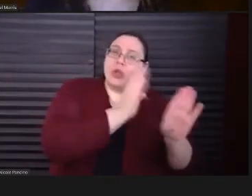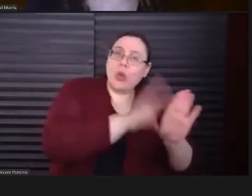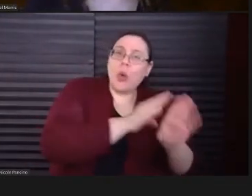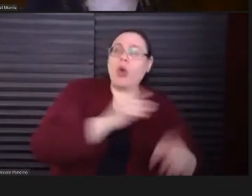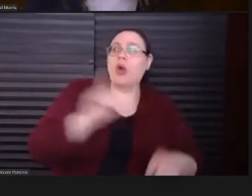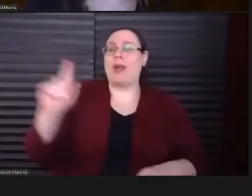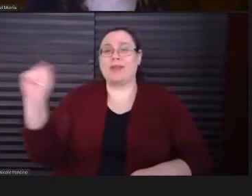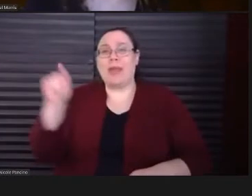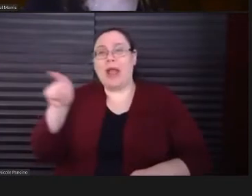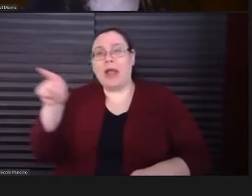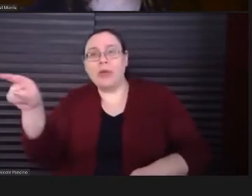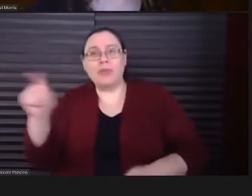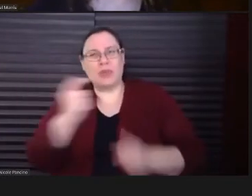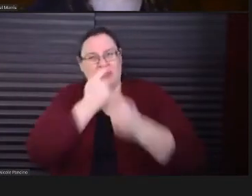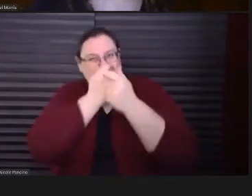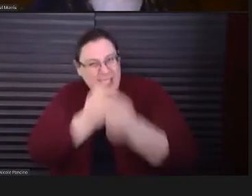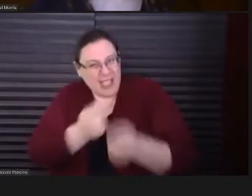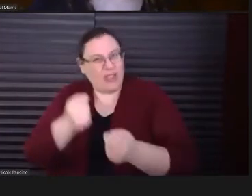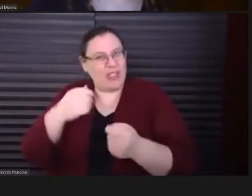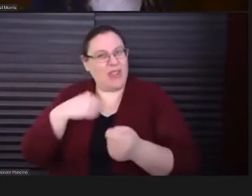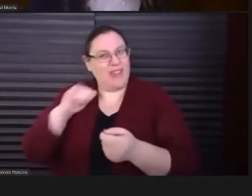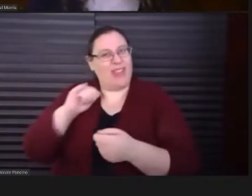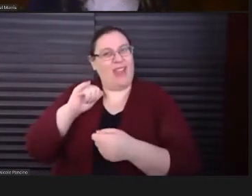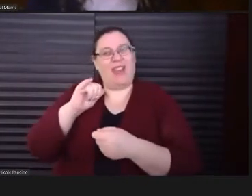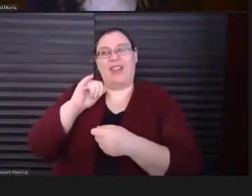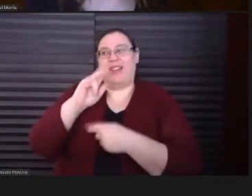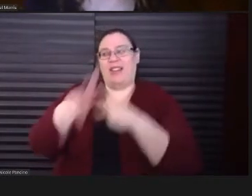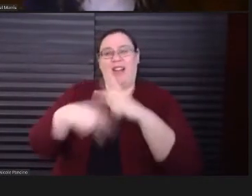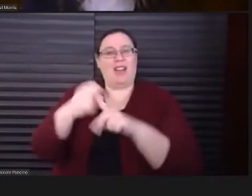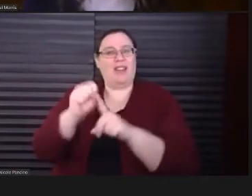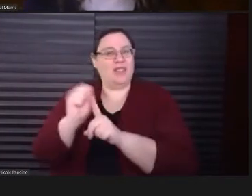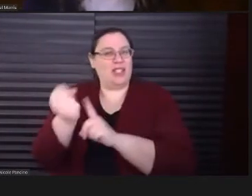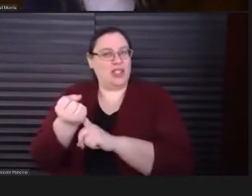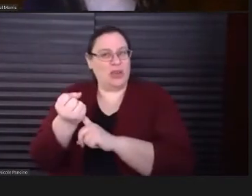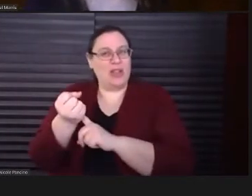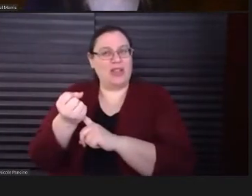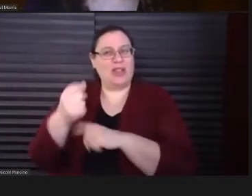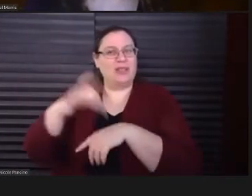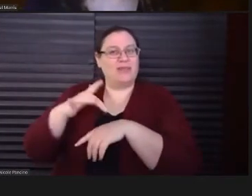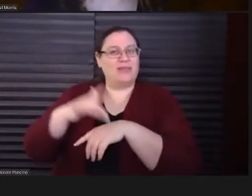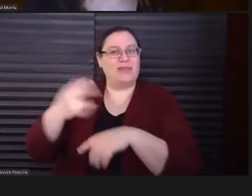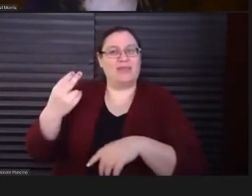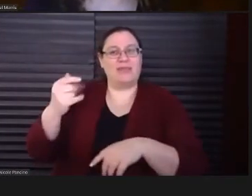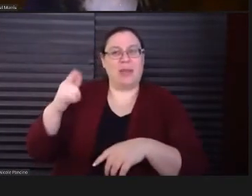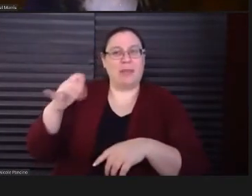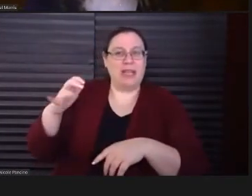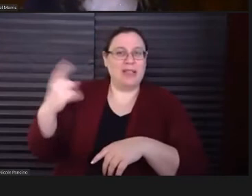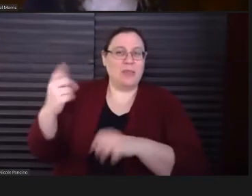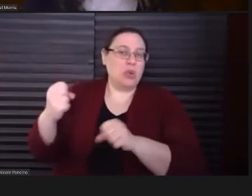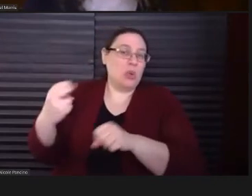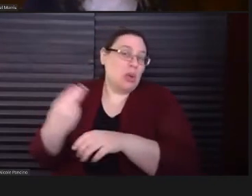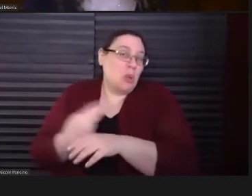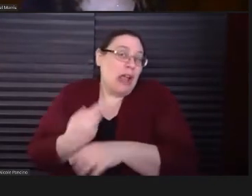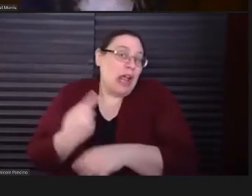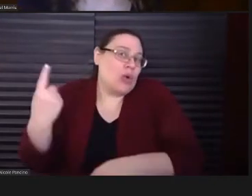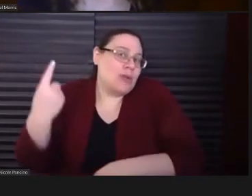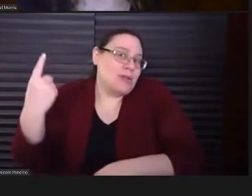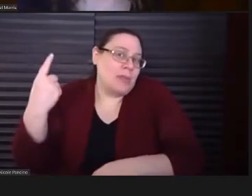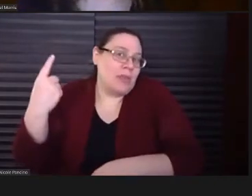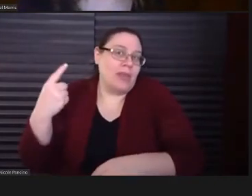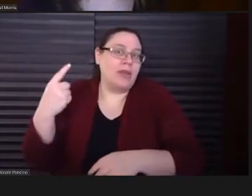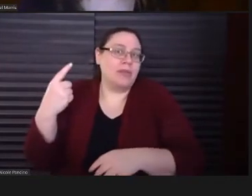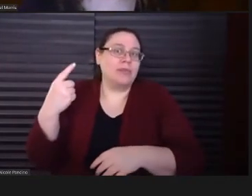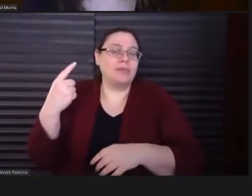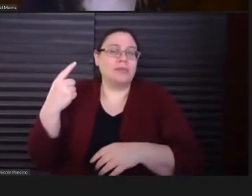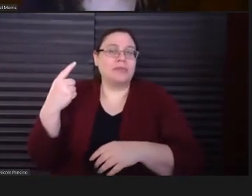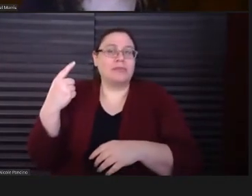be interesting to have that kind of situation as a haptic wearable or something like that. But I think that's still a little